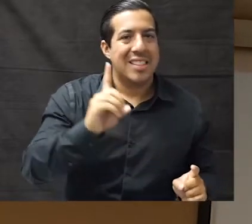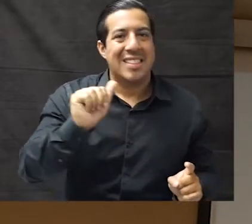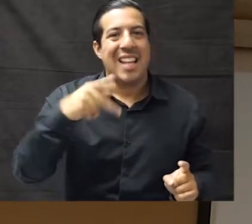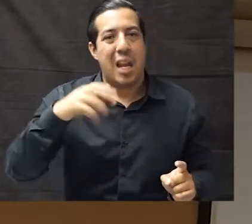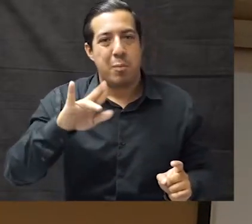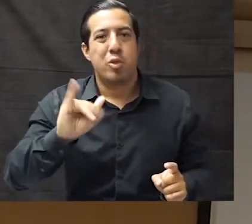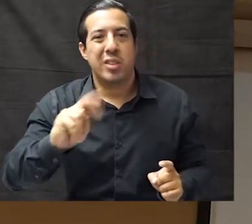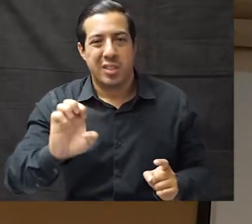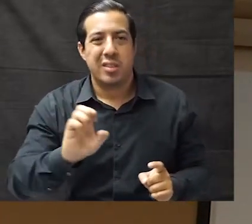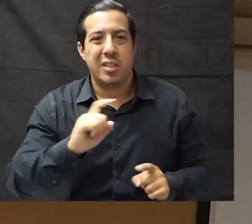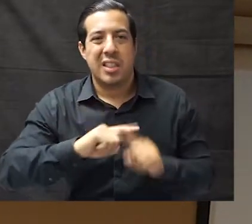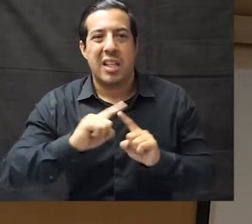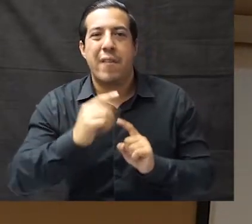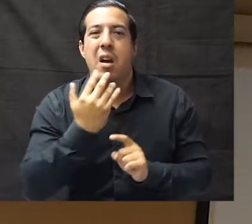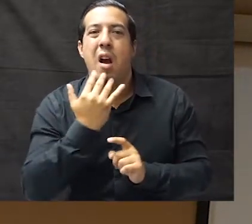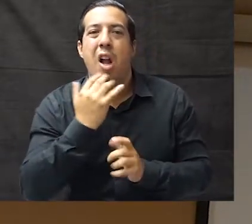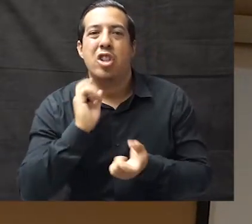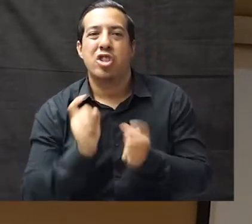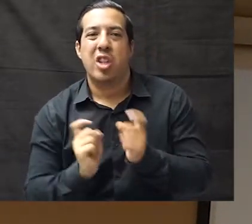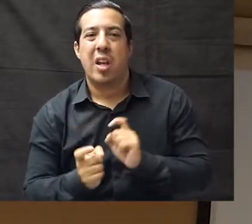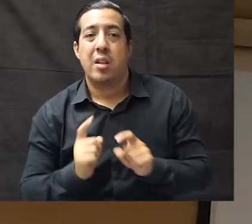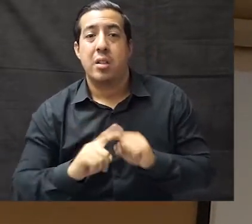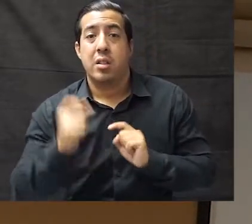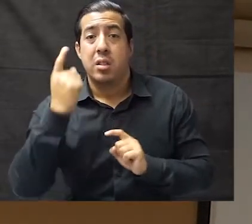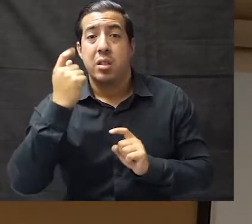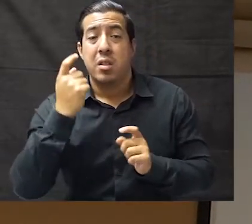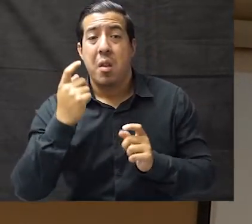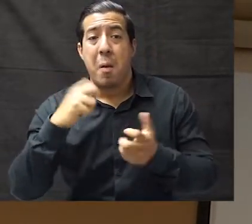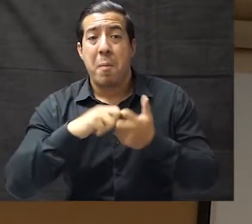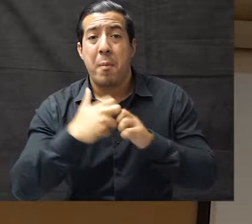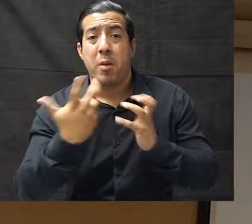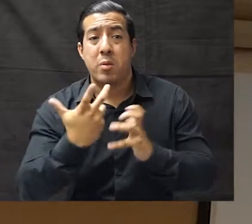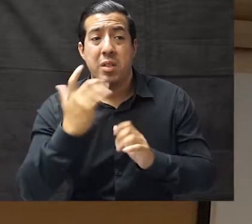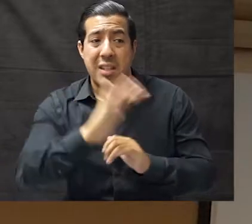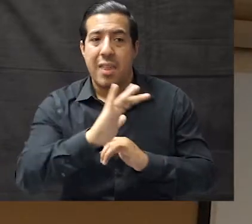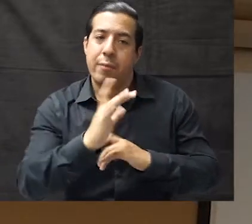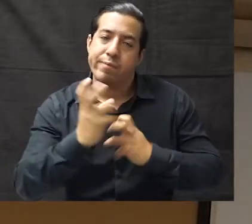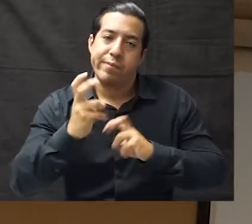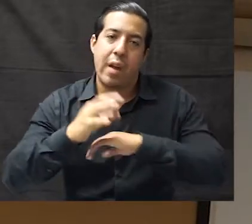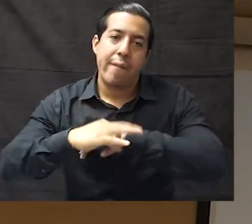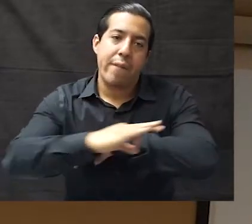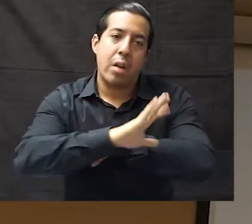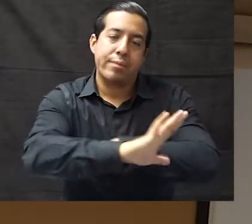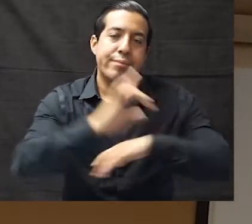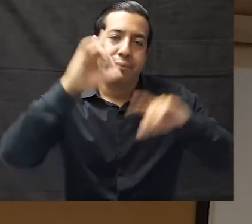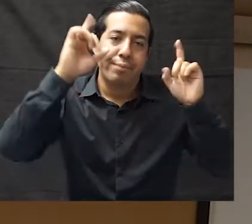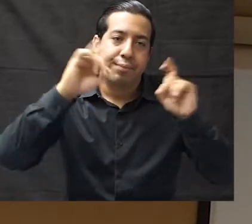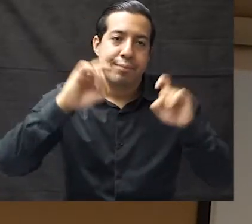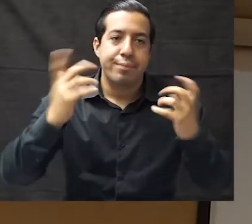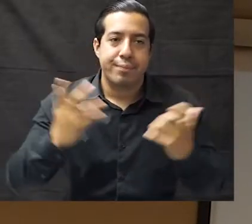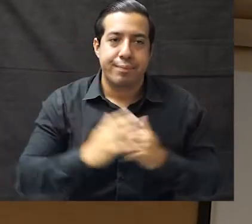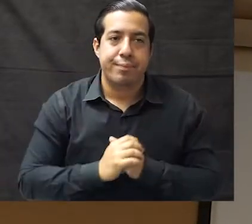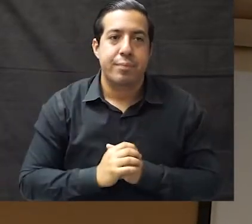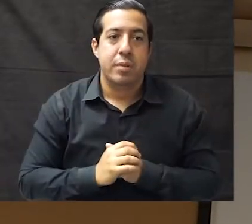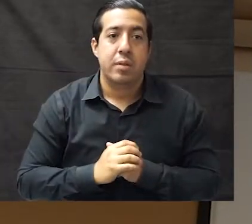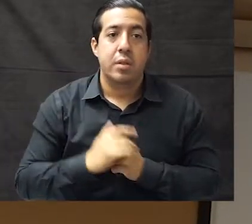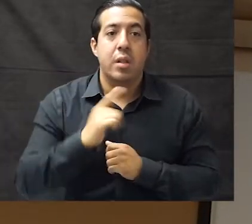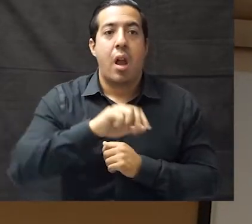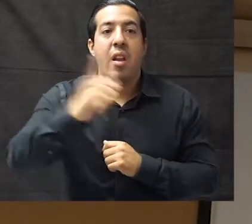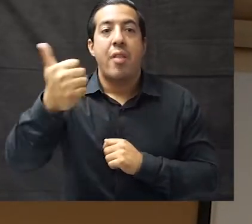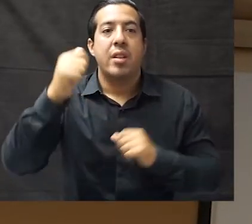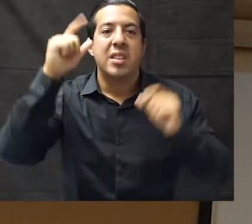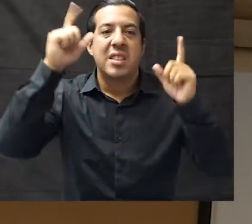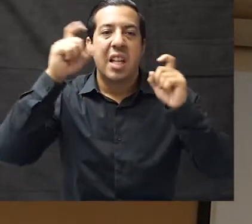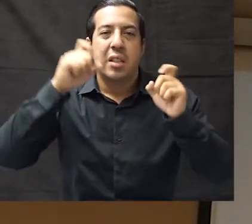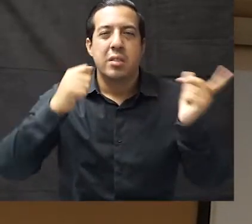officer that thought that little baggie of carfentanil was methamphetamine had used a field tester. Well, it reacts and it